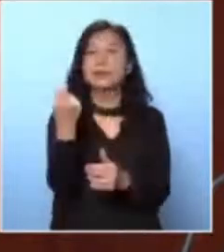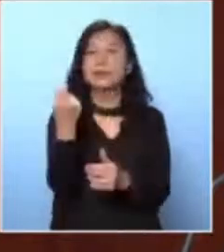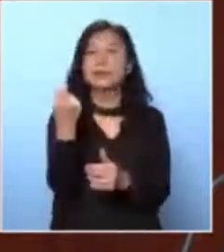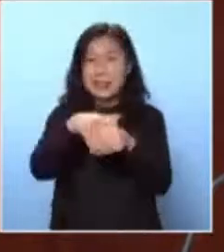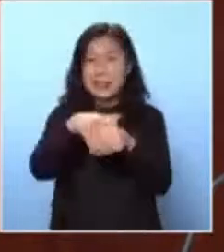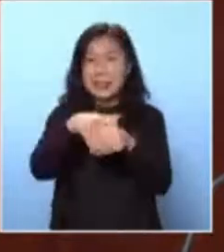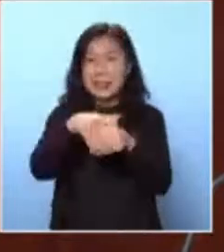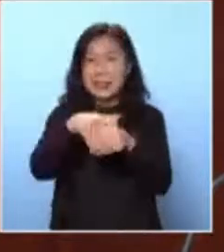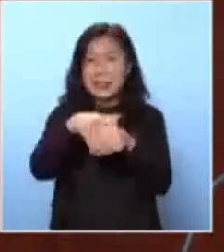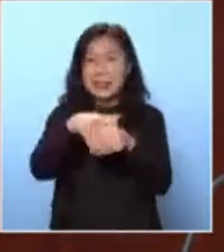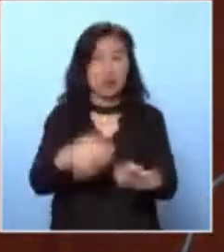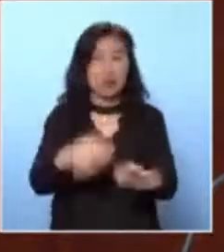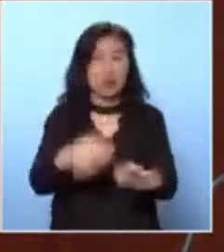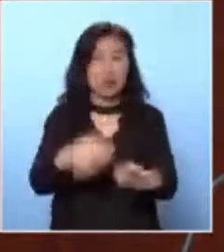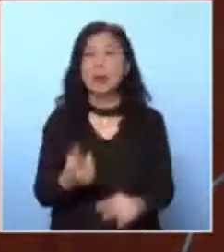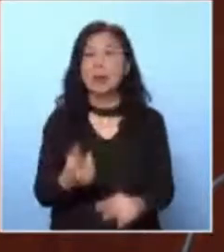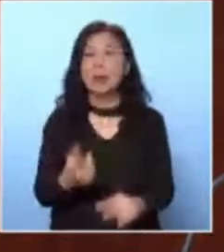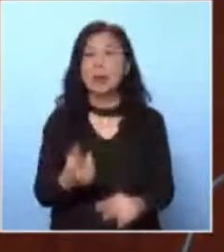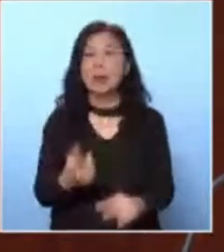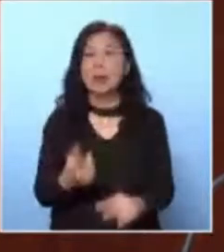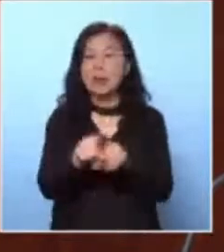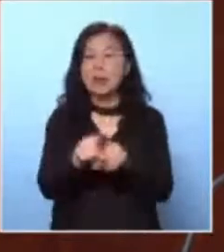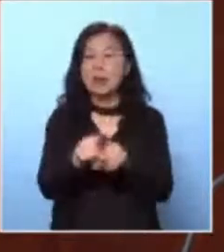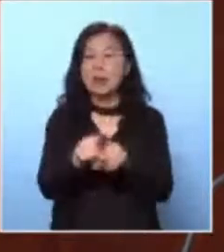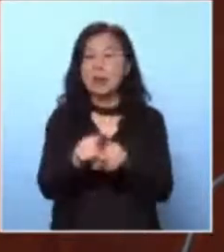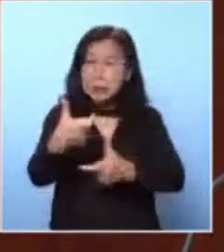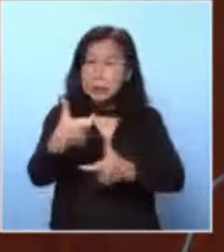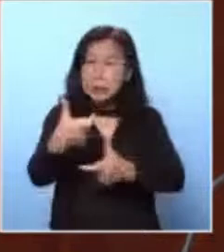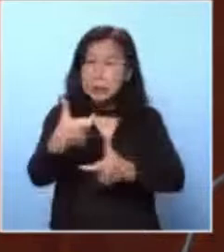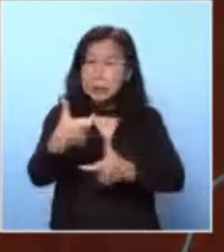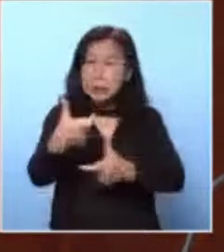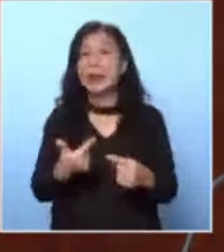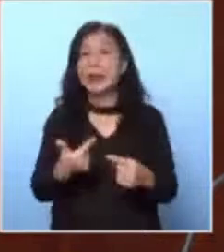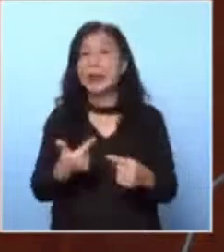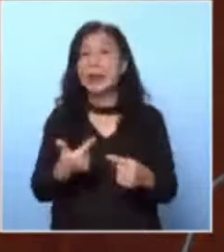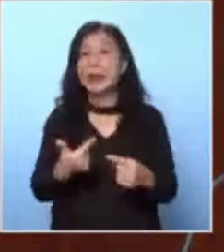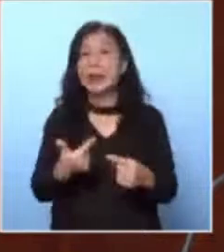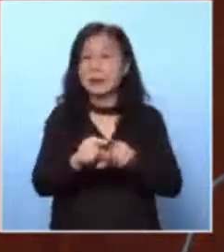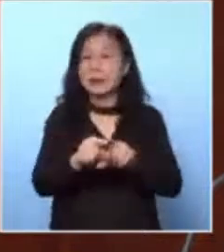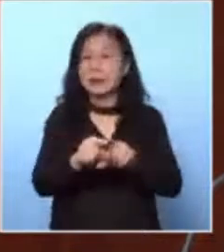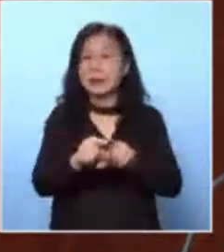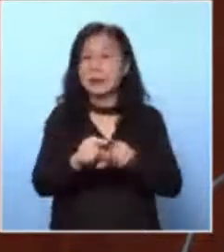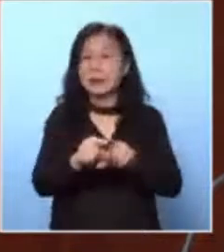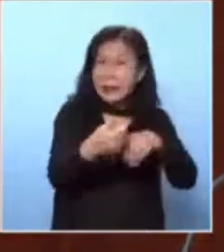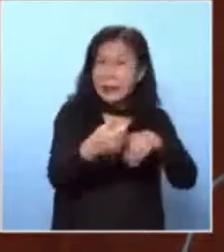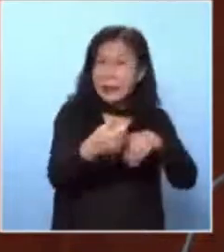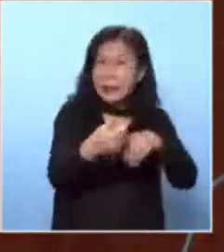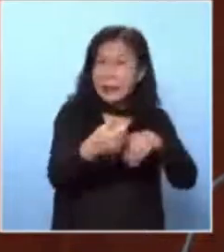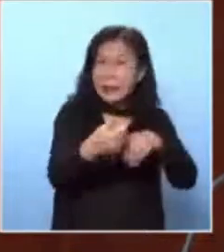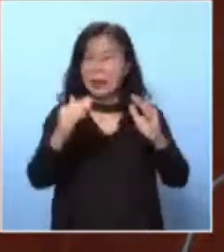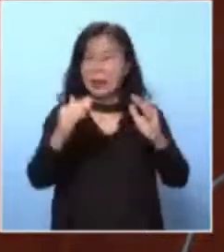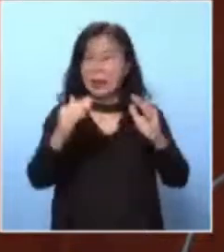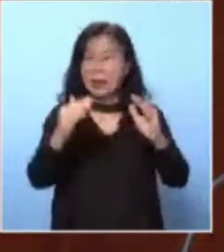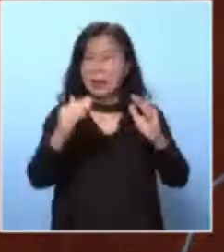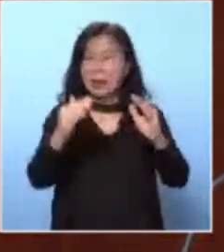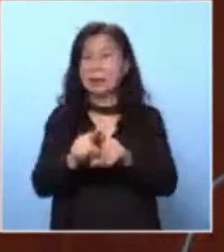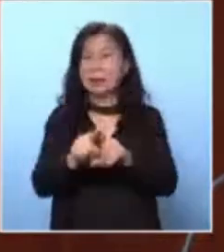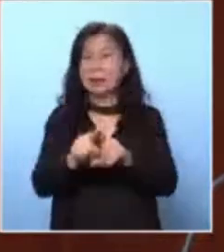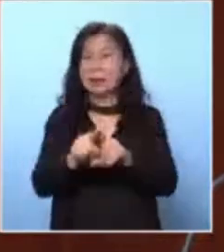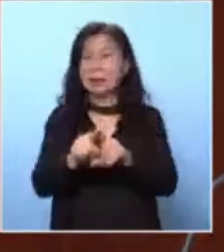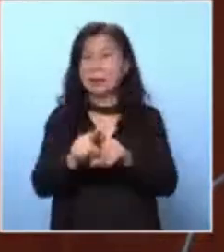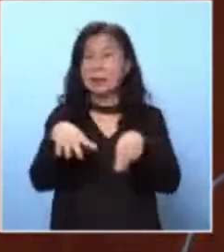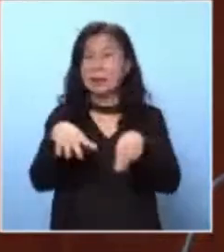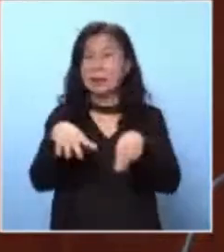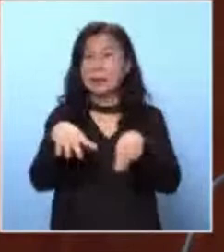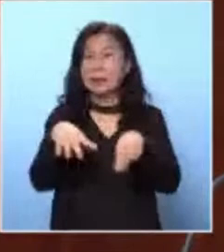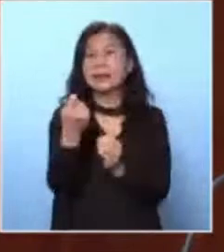to facilitate the sale of their cooked produce. Issue e-licenses for raw food